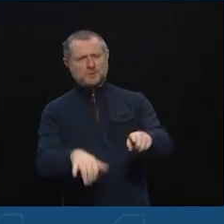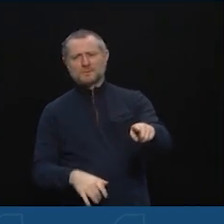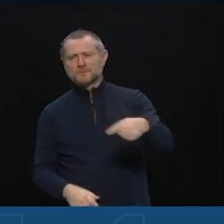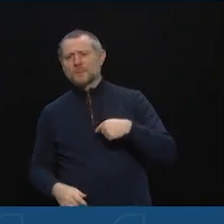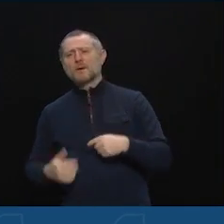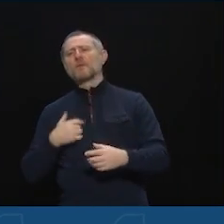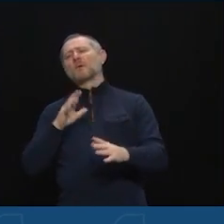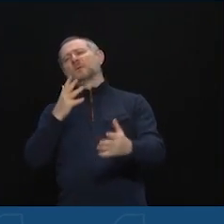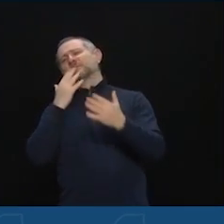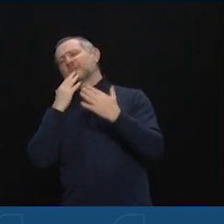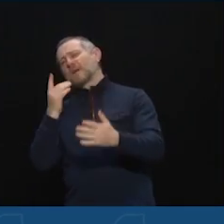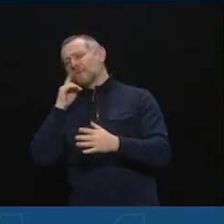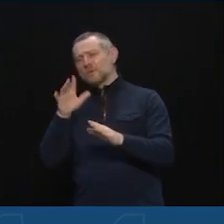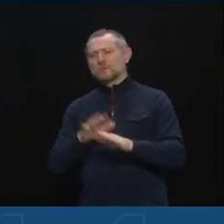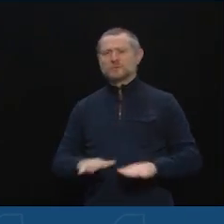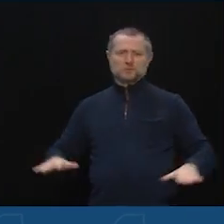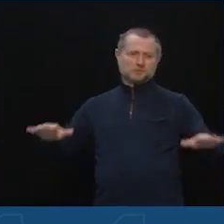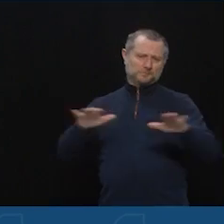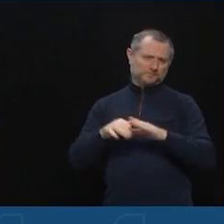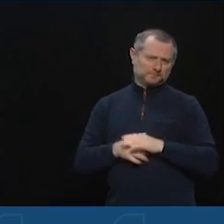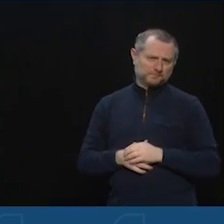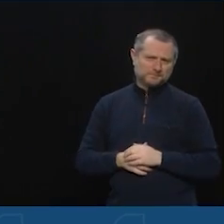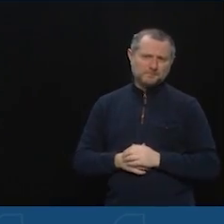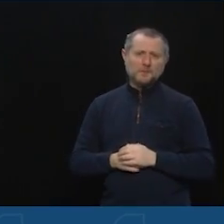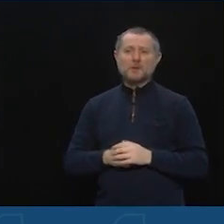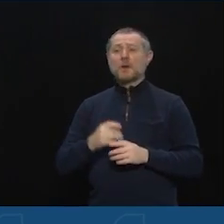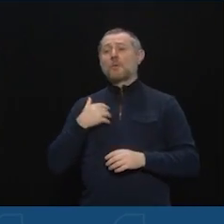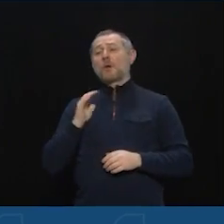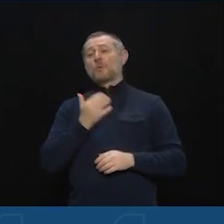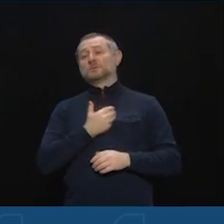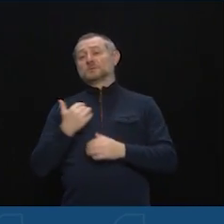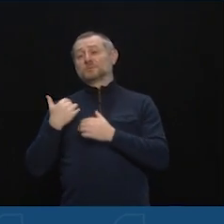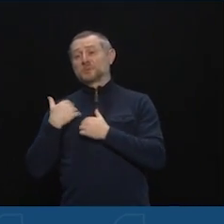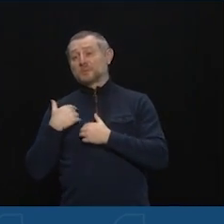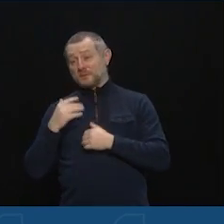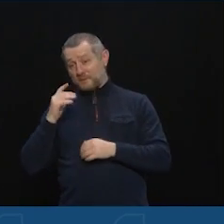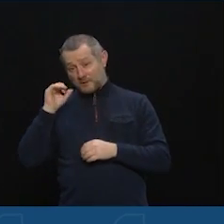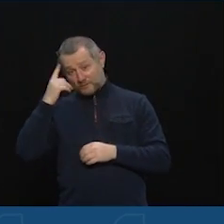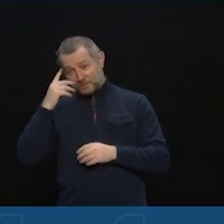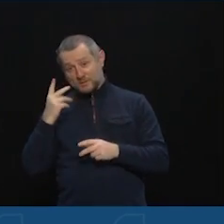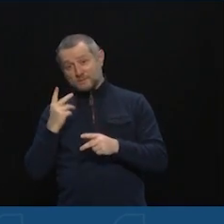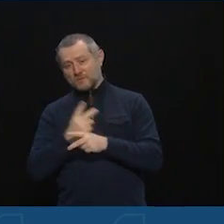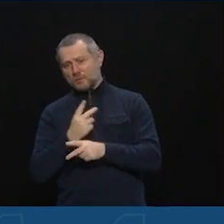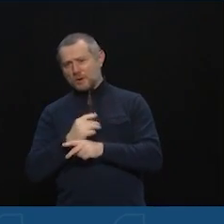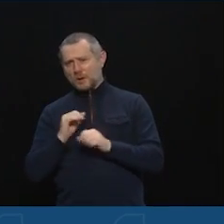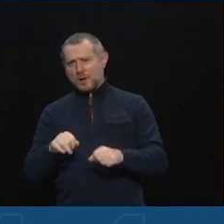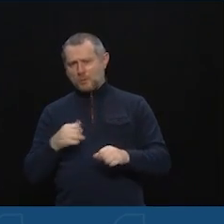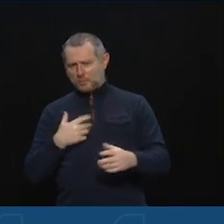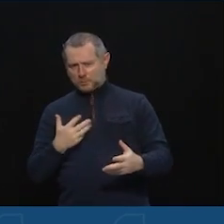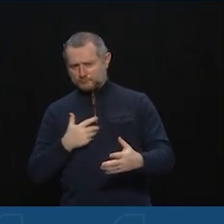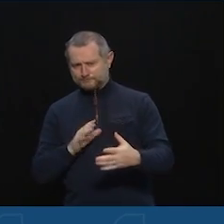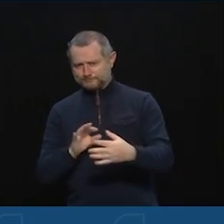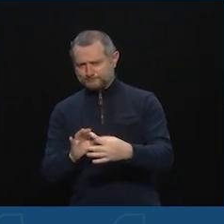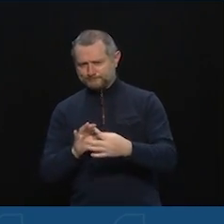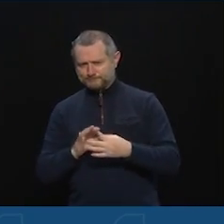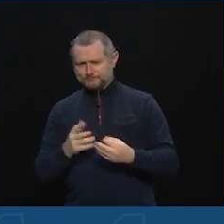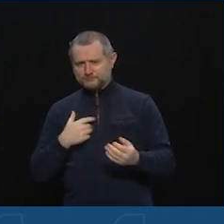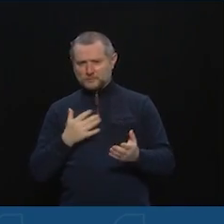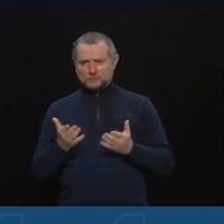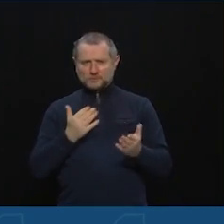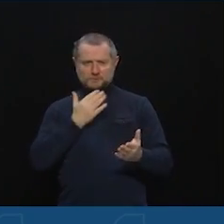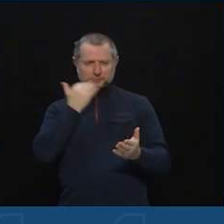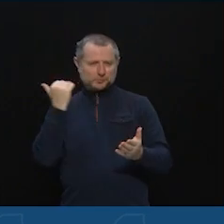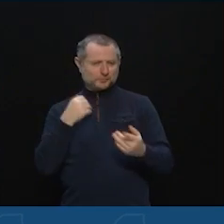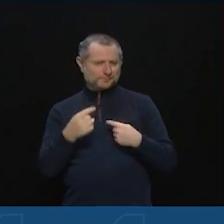grateful to you. It's on us, on this side of government, to figure out how we can work together so that we can serve you better. And